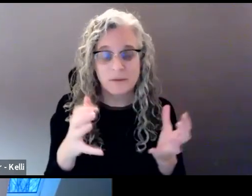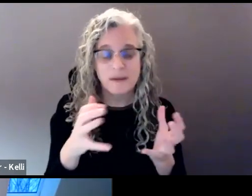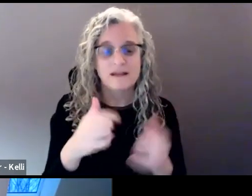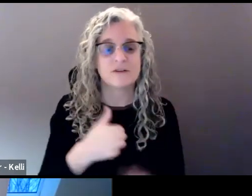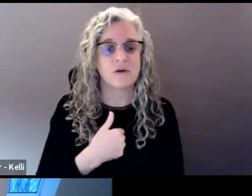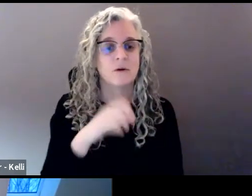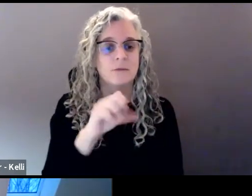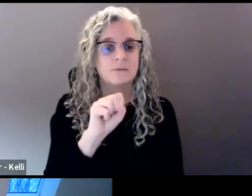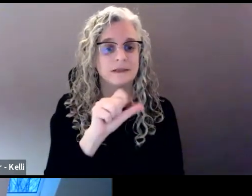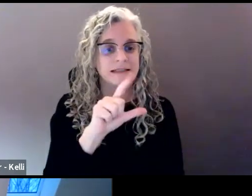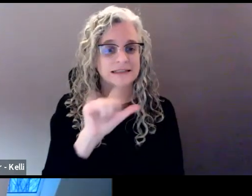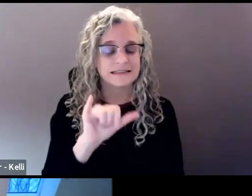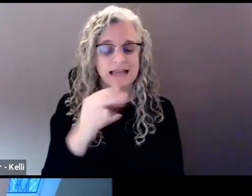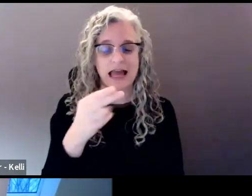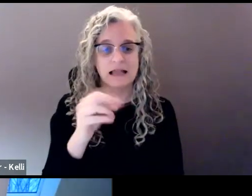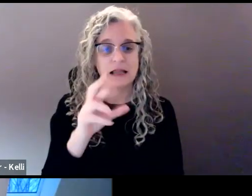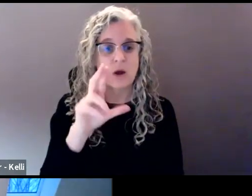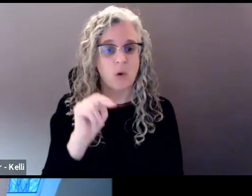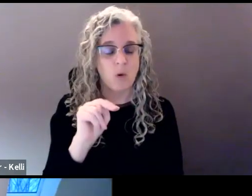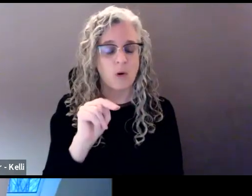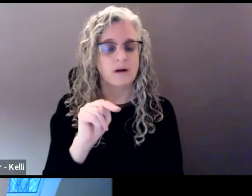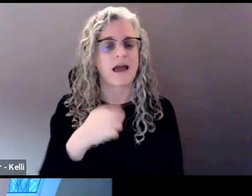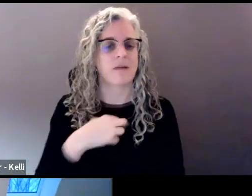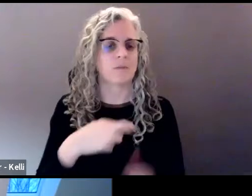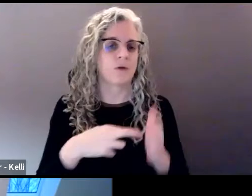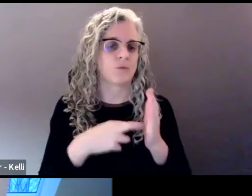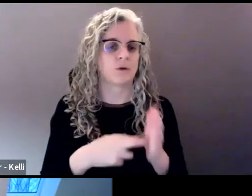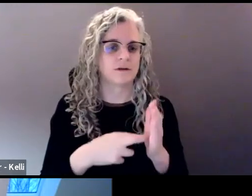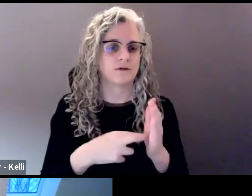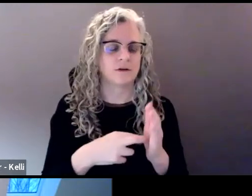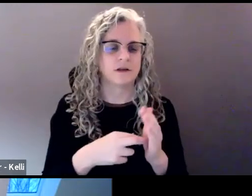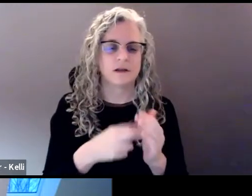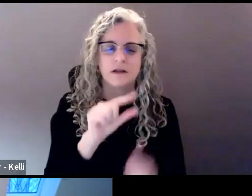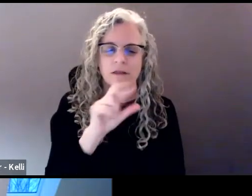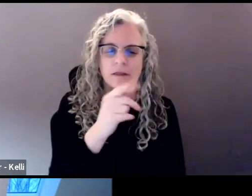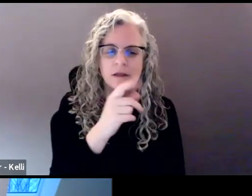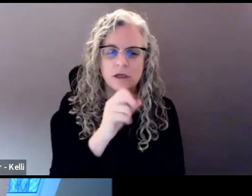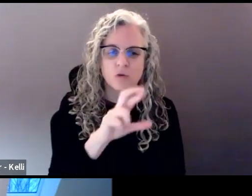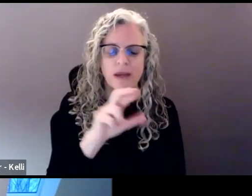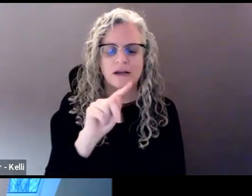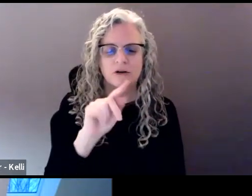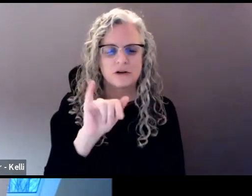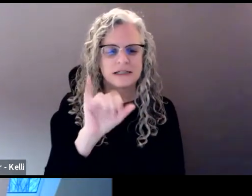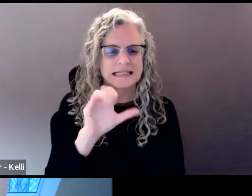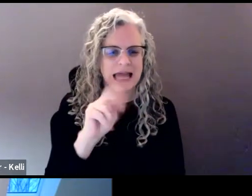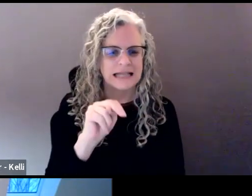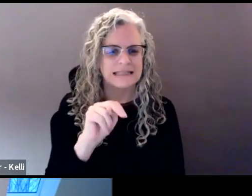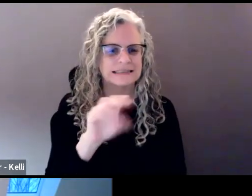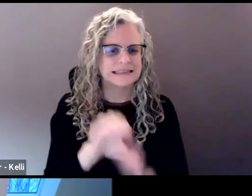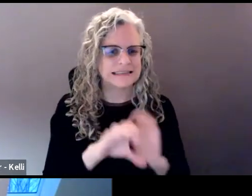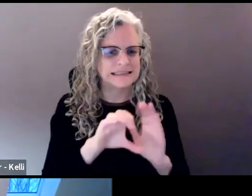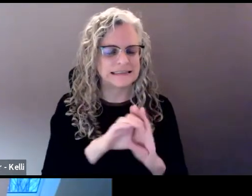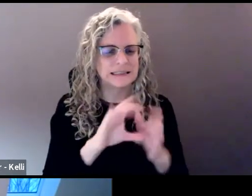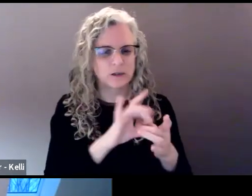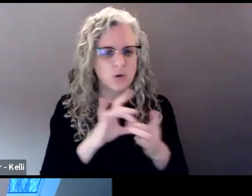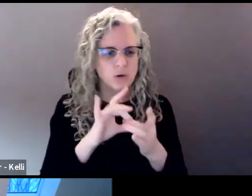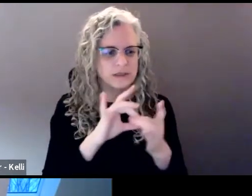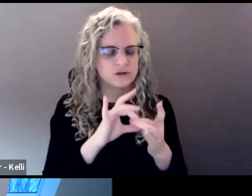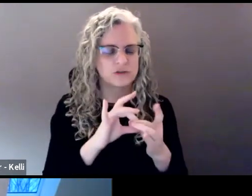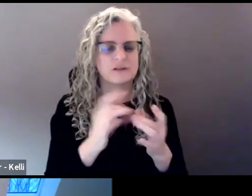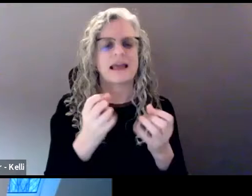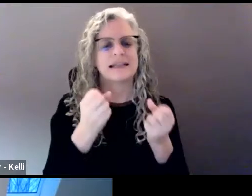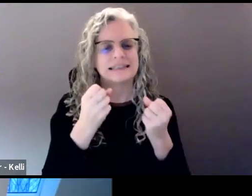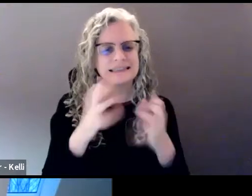Sally Horn, and I'm speaking tonight on behalf of the Greater Tyson Citizen Coalition, which is a multi-jurisdictional